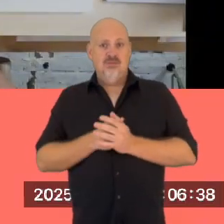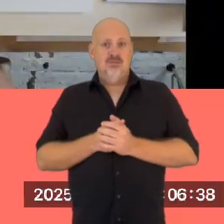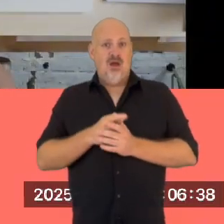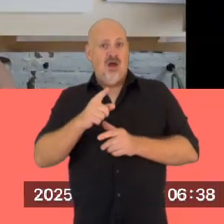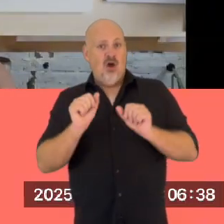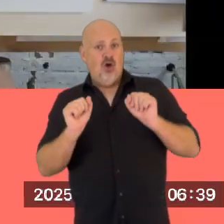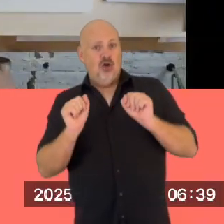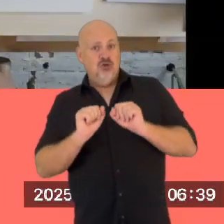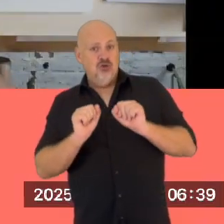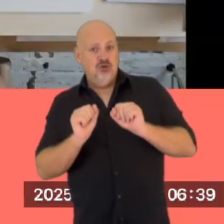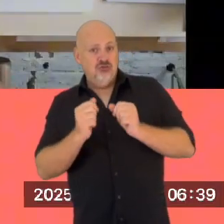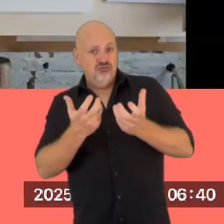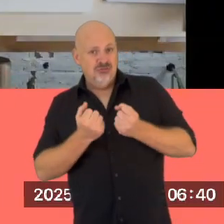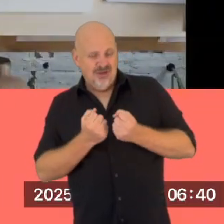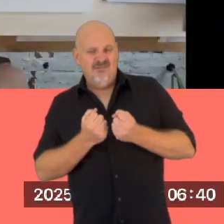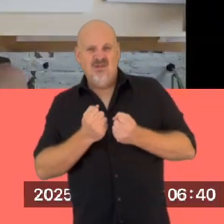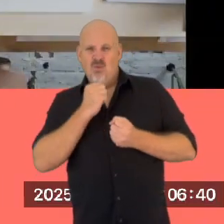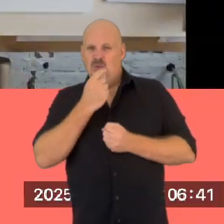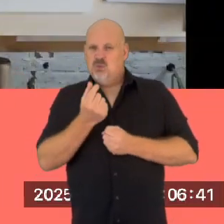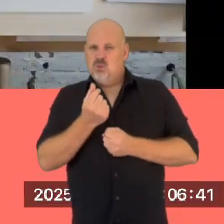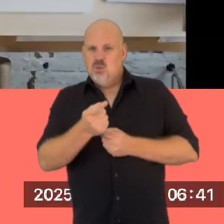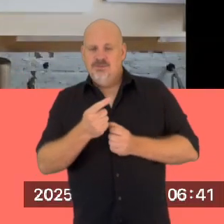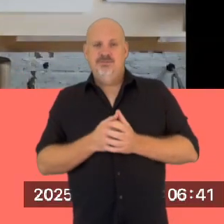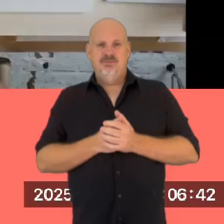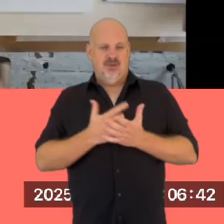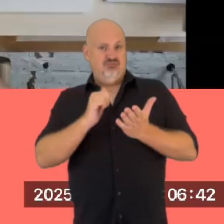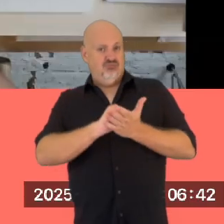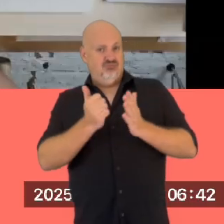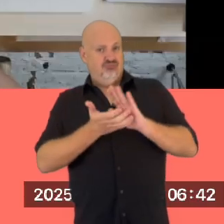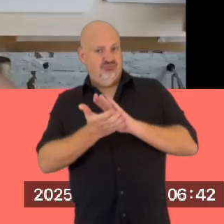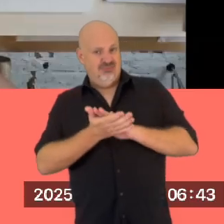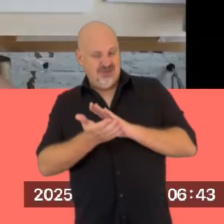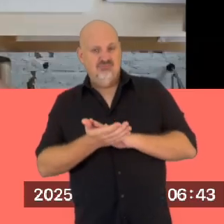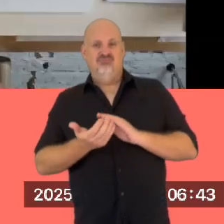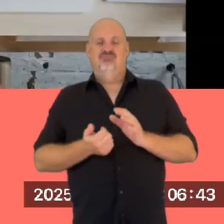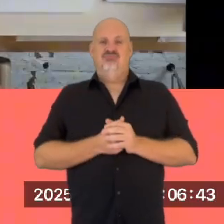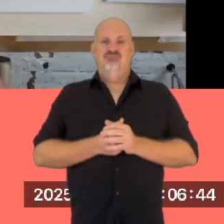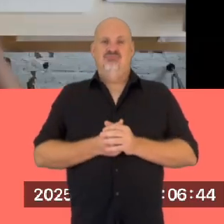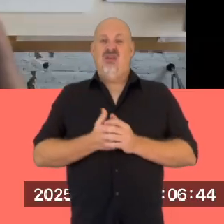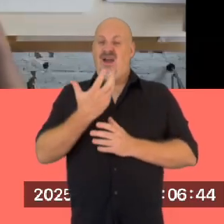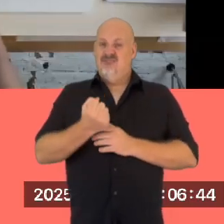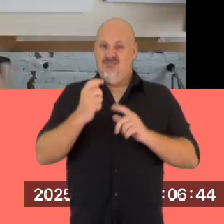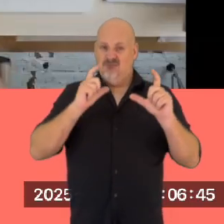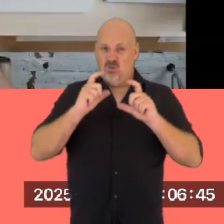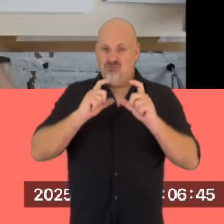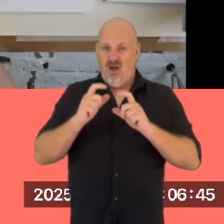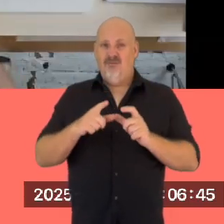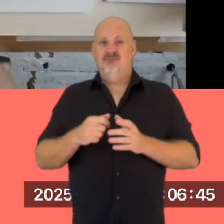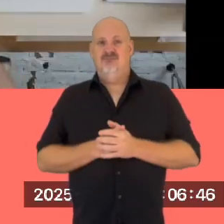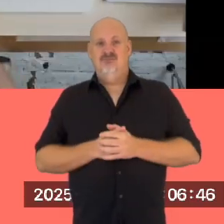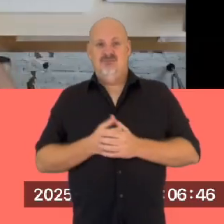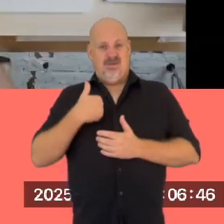some roses. So if you haven't got these yet, they will be with you soon. So you'll be able to print them off and have a good look at them. These are